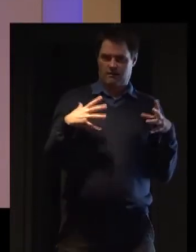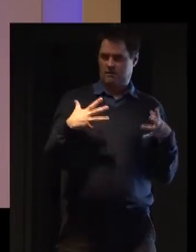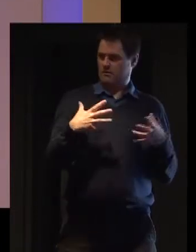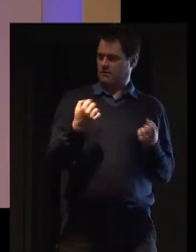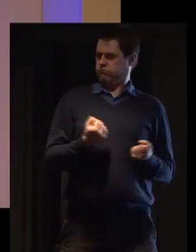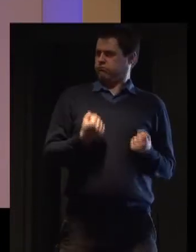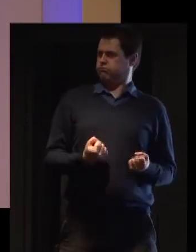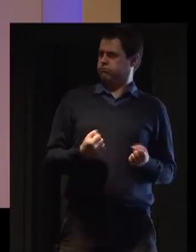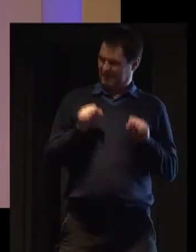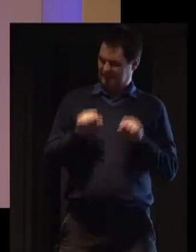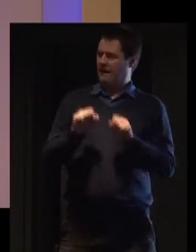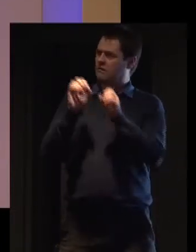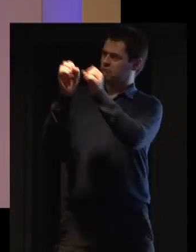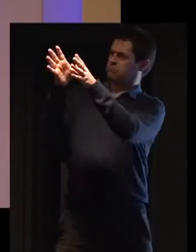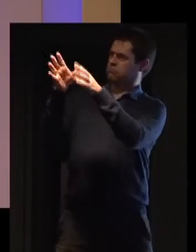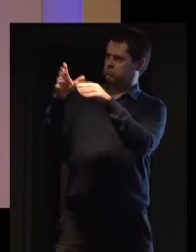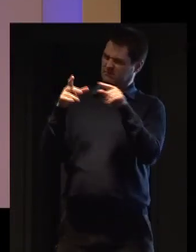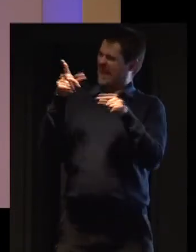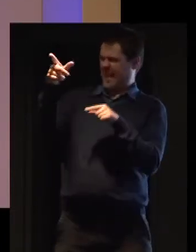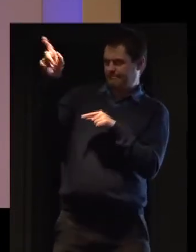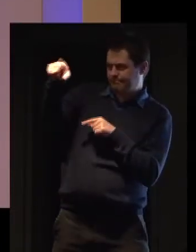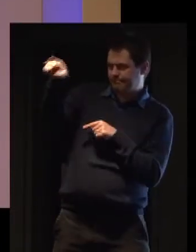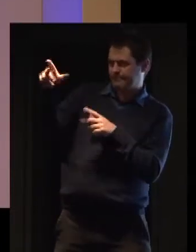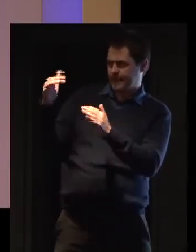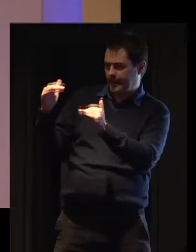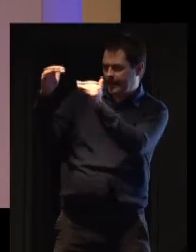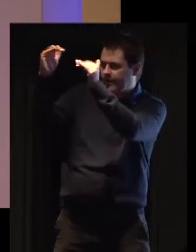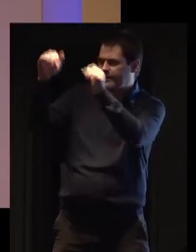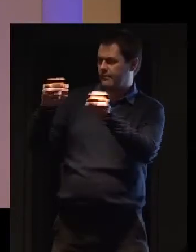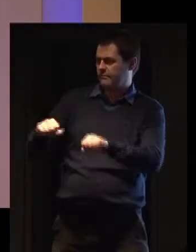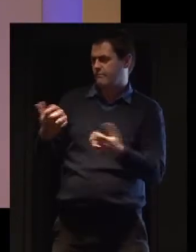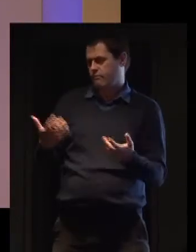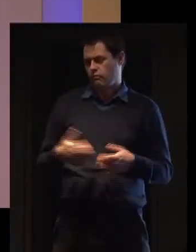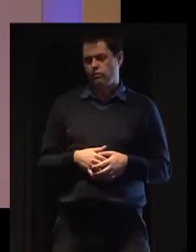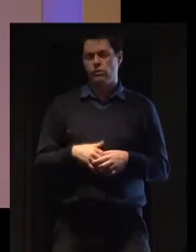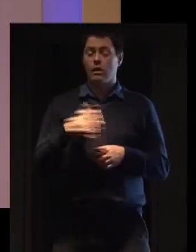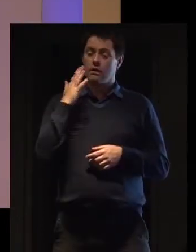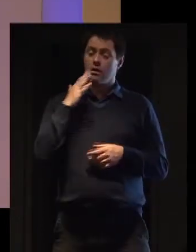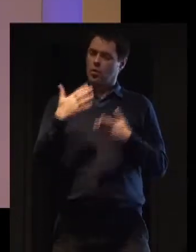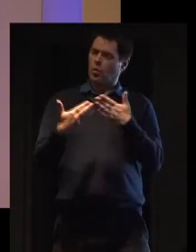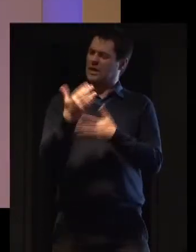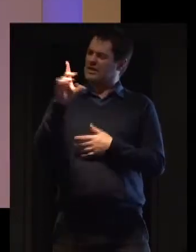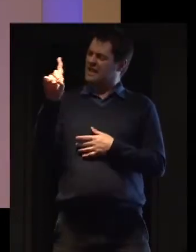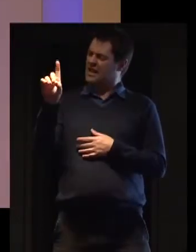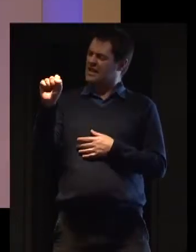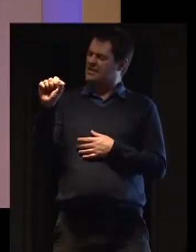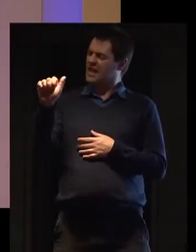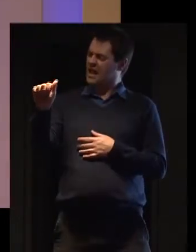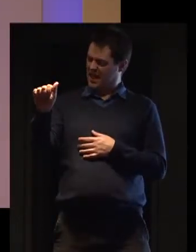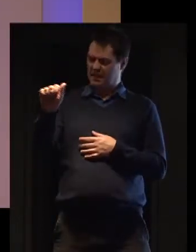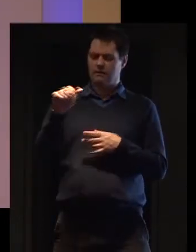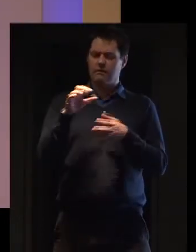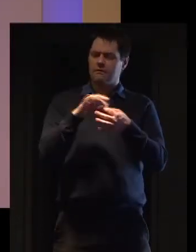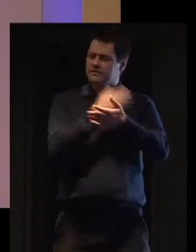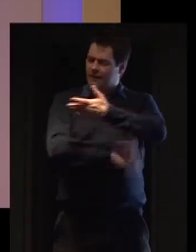speak for themselves and move forward. One of the other things we have to have with the new DSAs, and we always make sure this point is made,